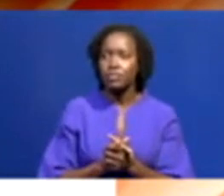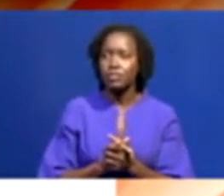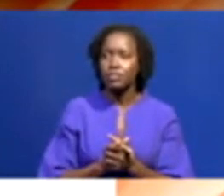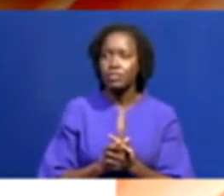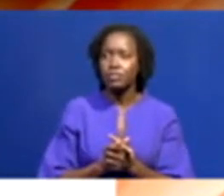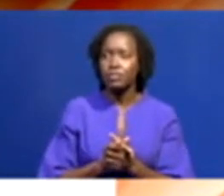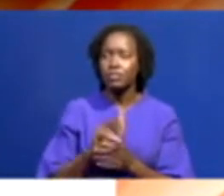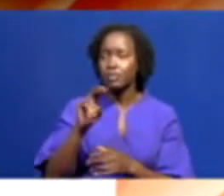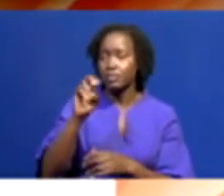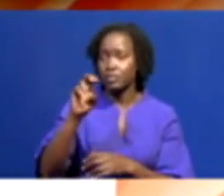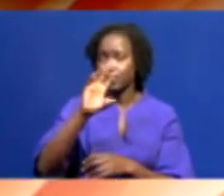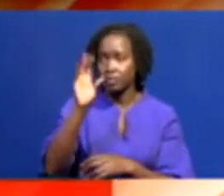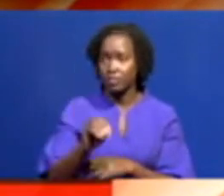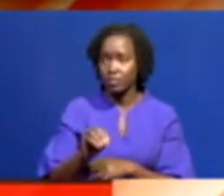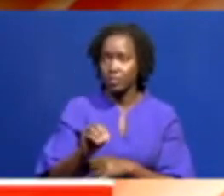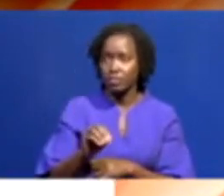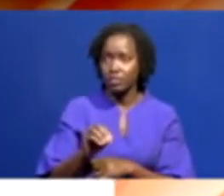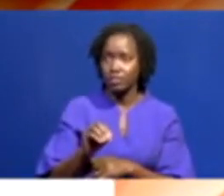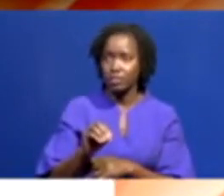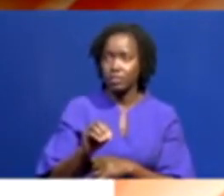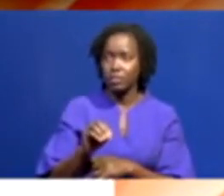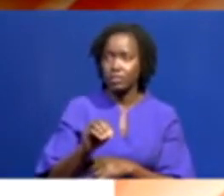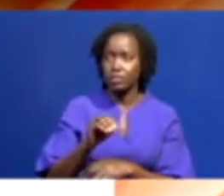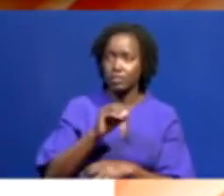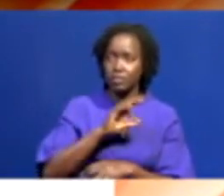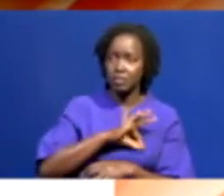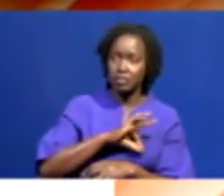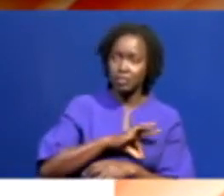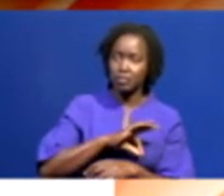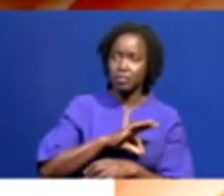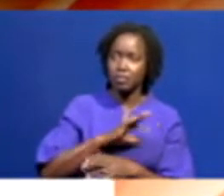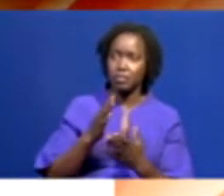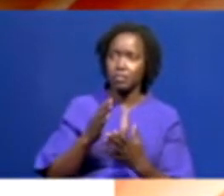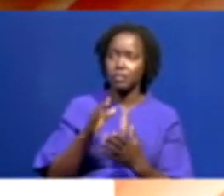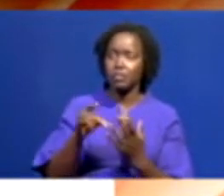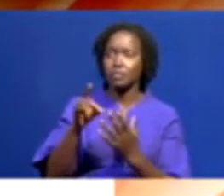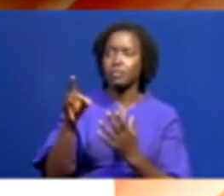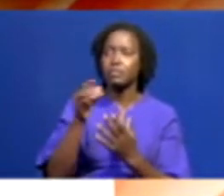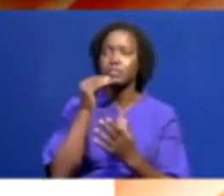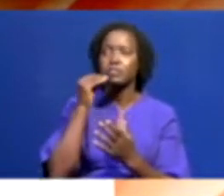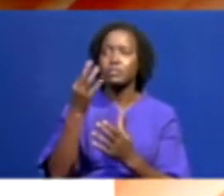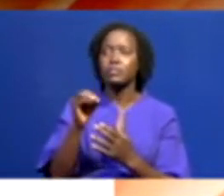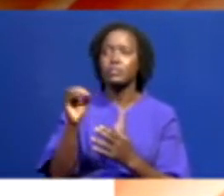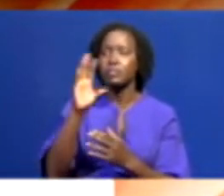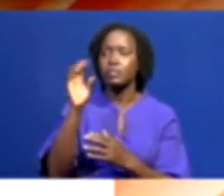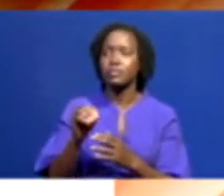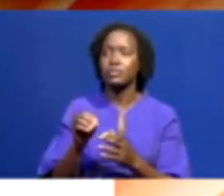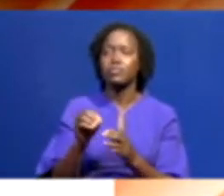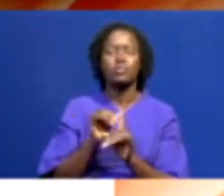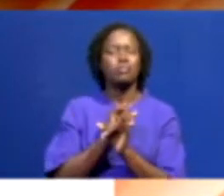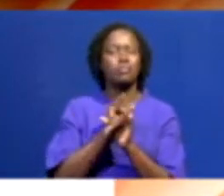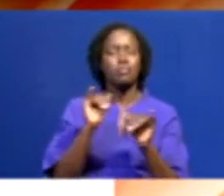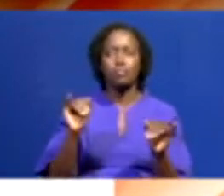at least 20% of income earners in Kenya would opt for a home with 30% of green space